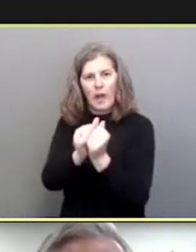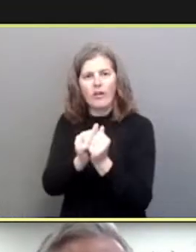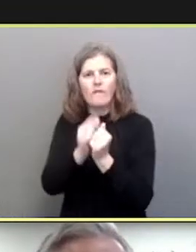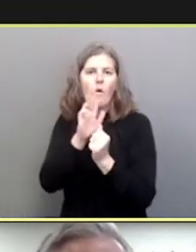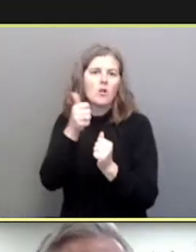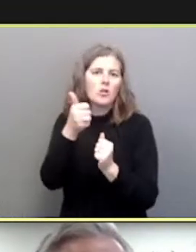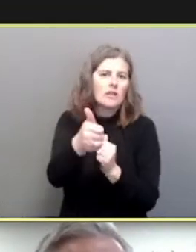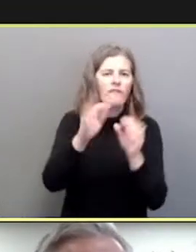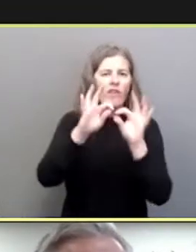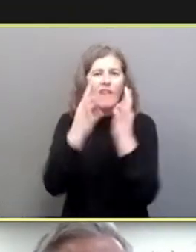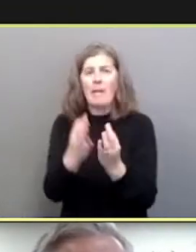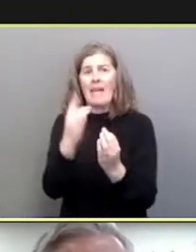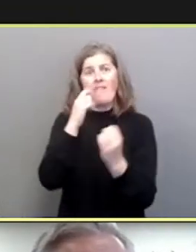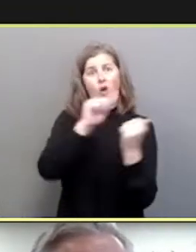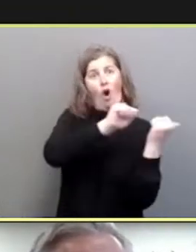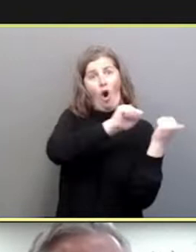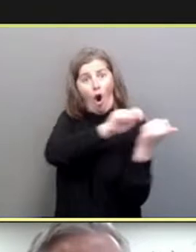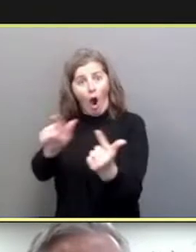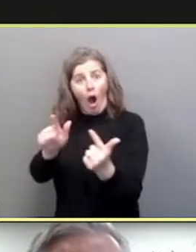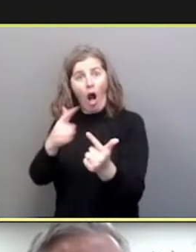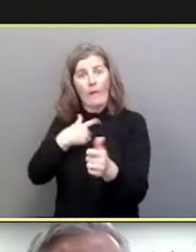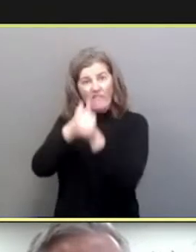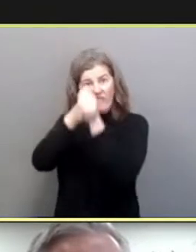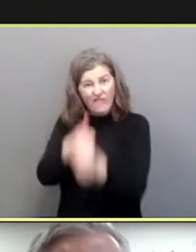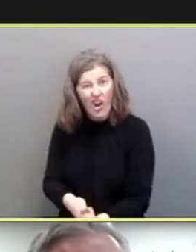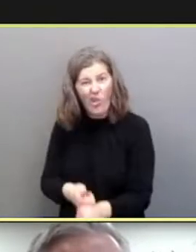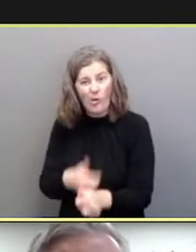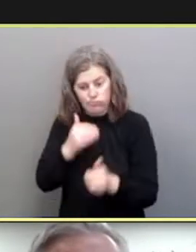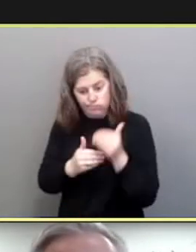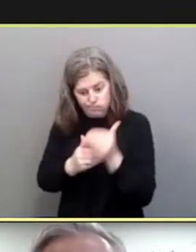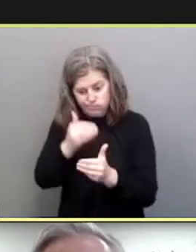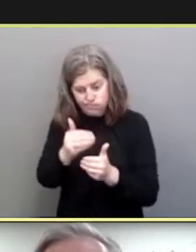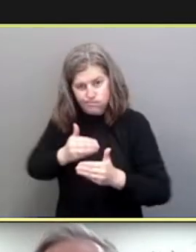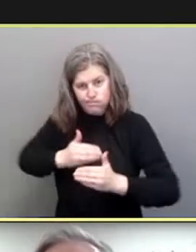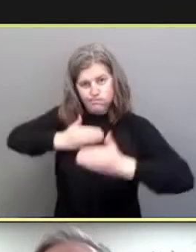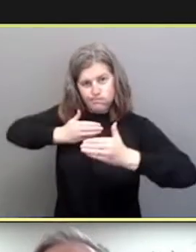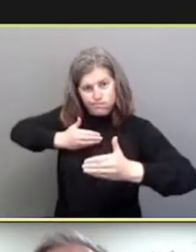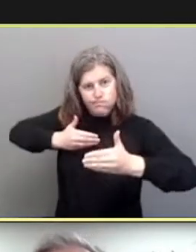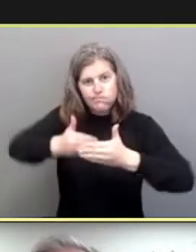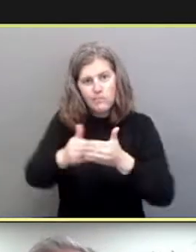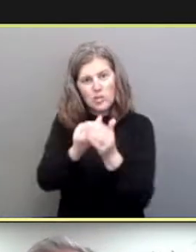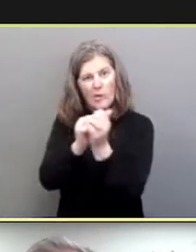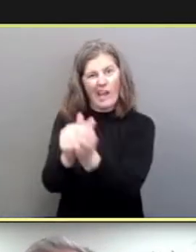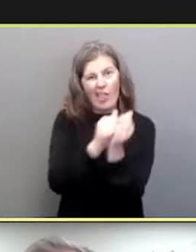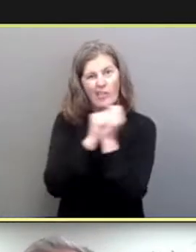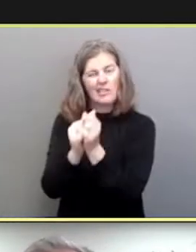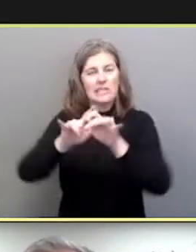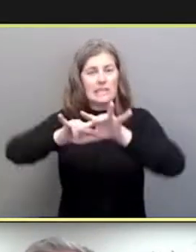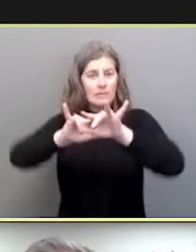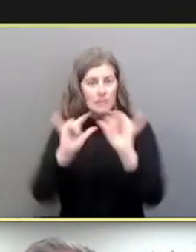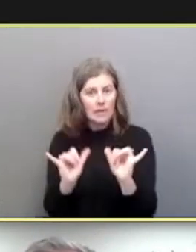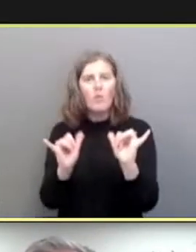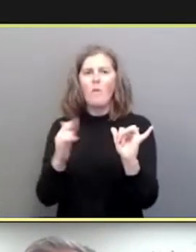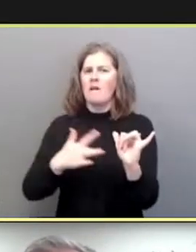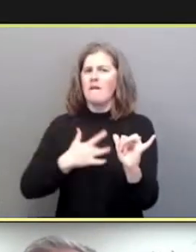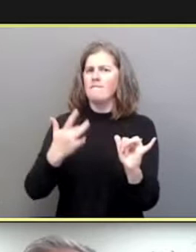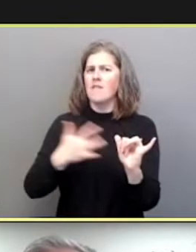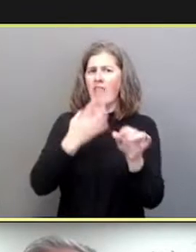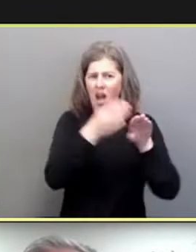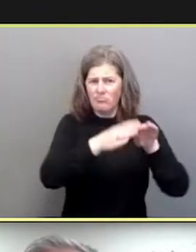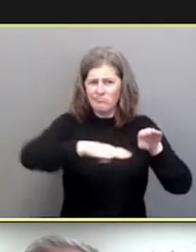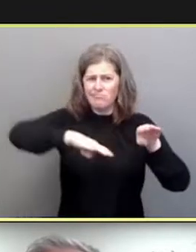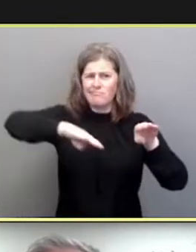we all together really focus on these COVID-safe practices, we think we can turn this